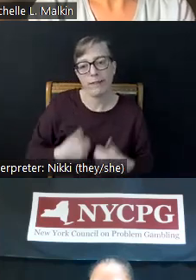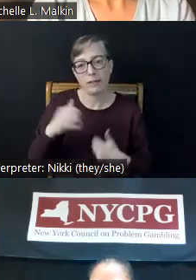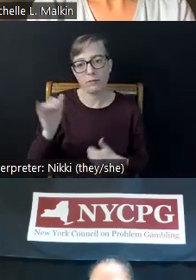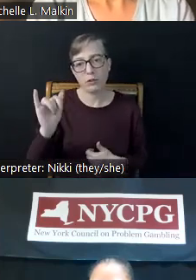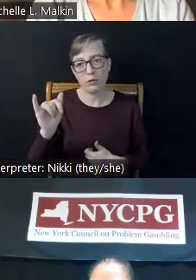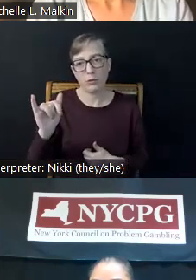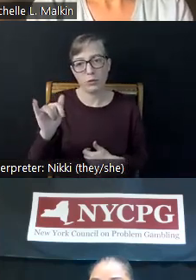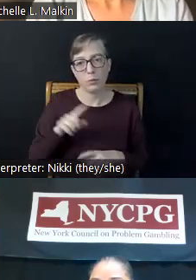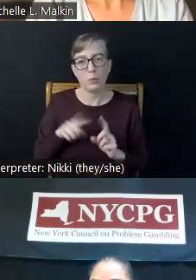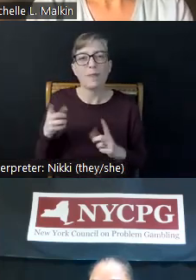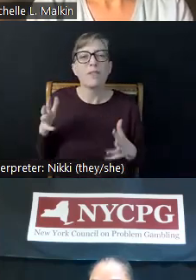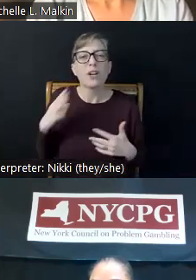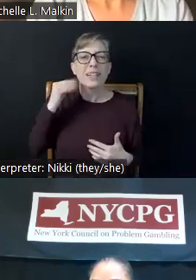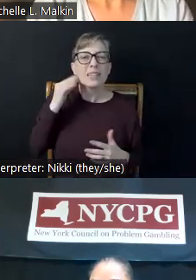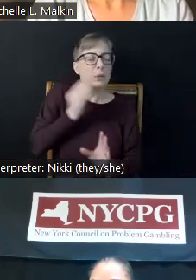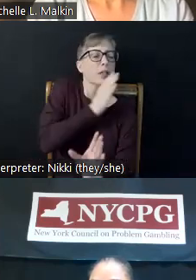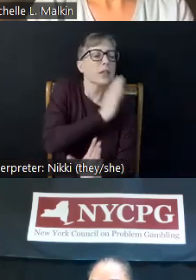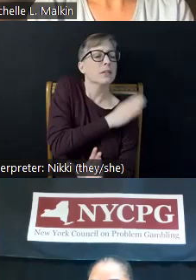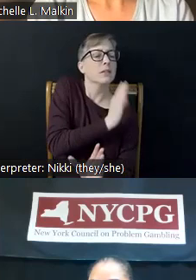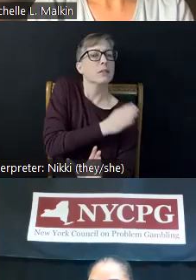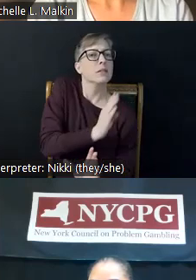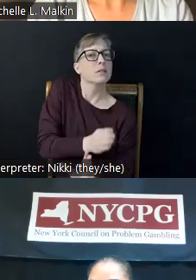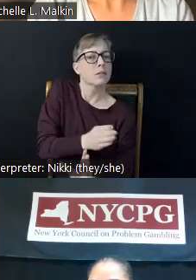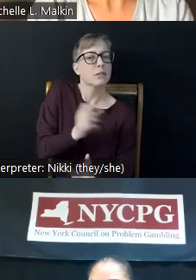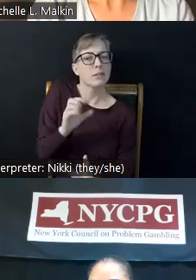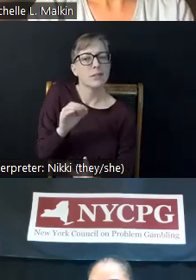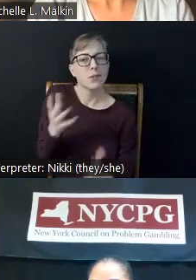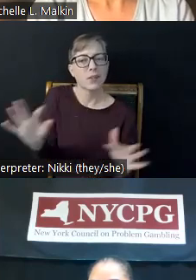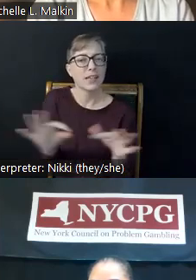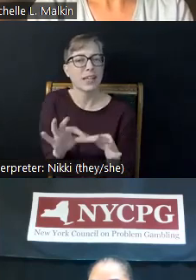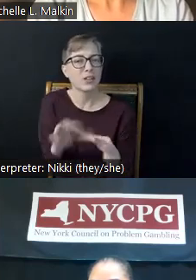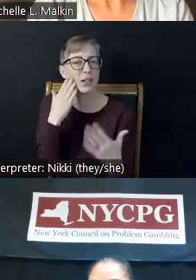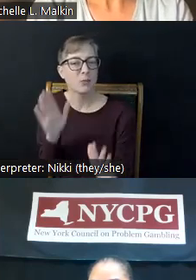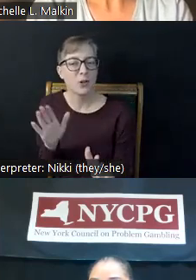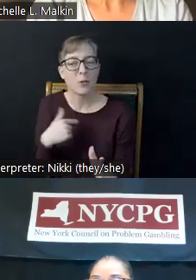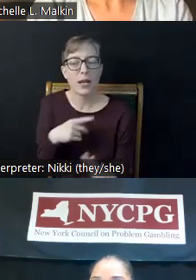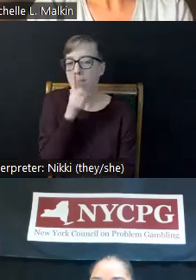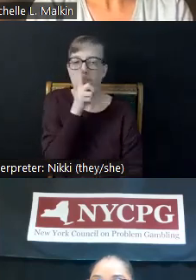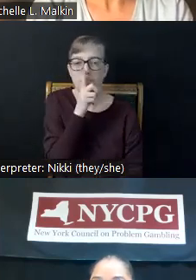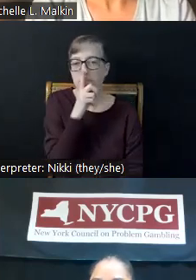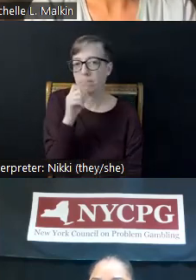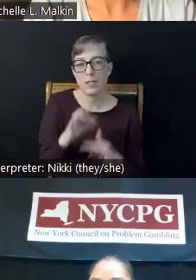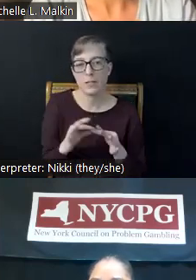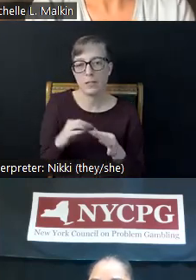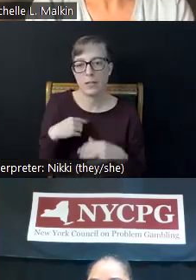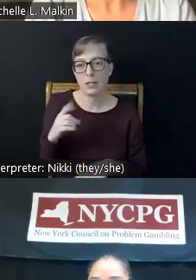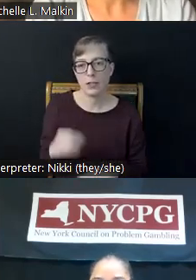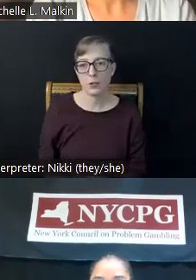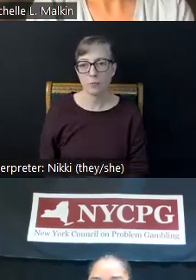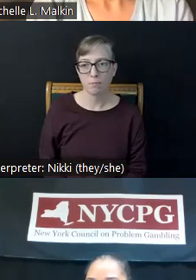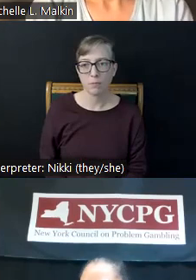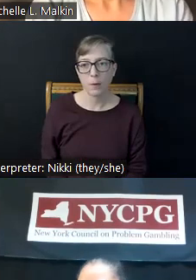already. So I don't know the exact connection, and I don't want to claim that I do. I think we have time for one more if you have